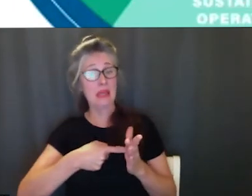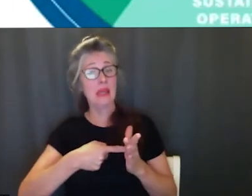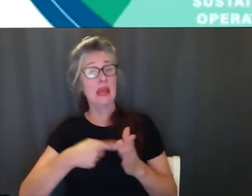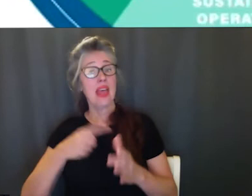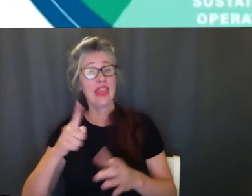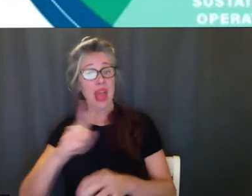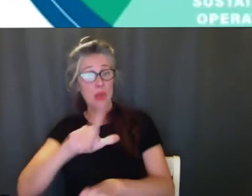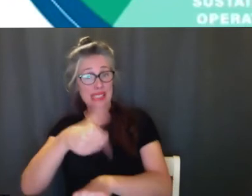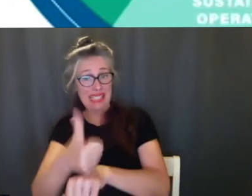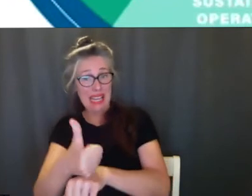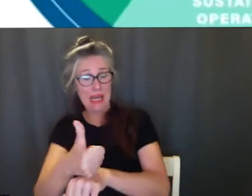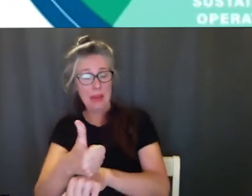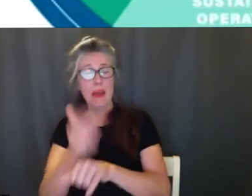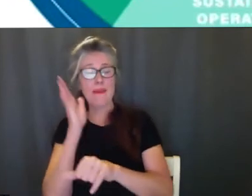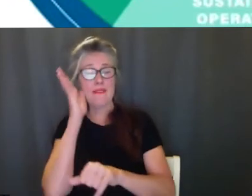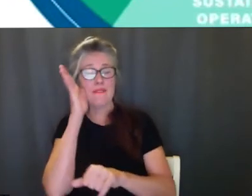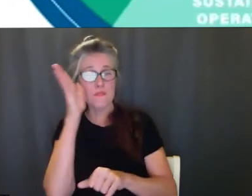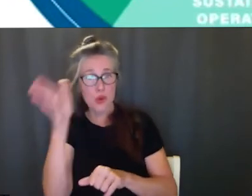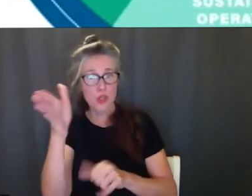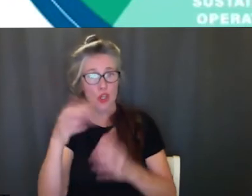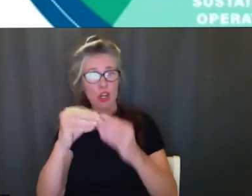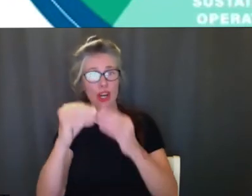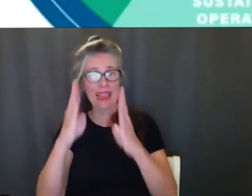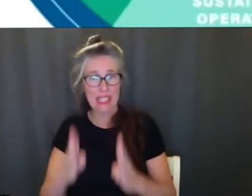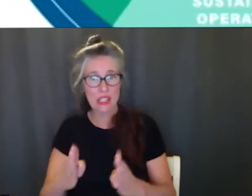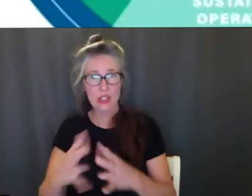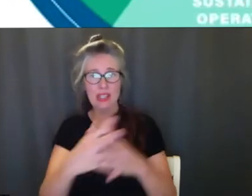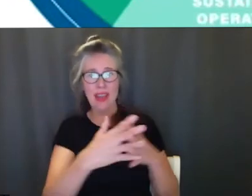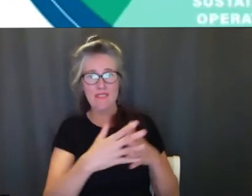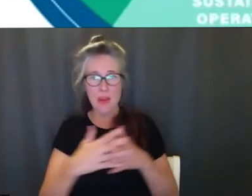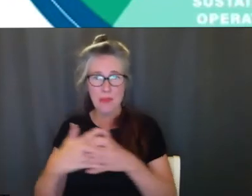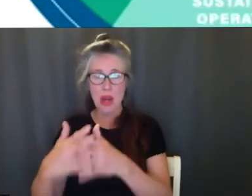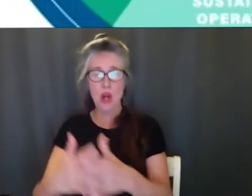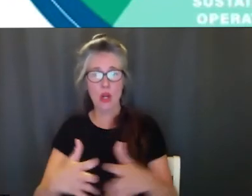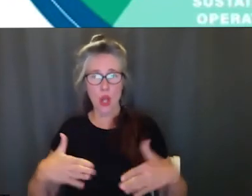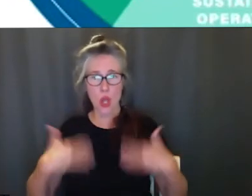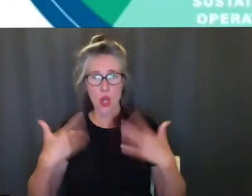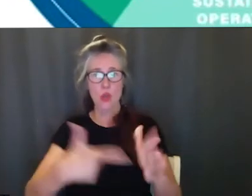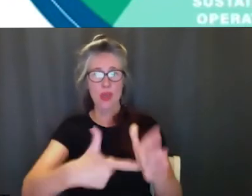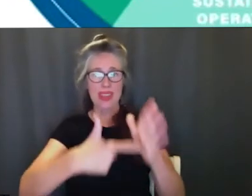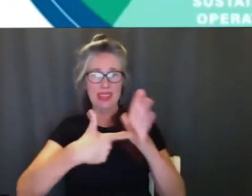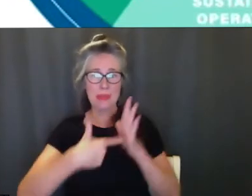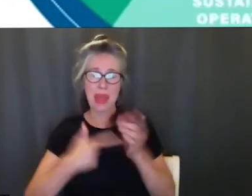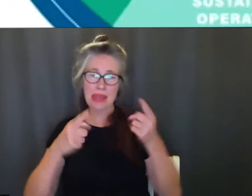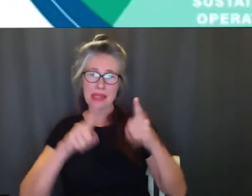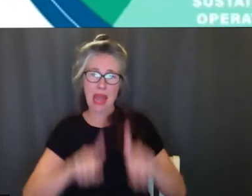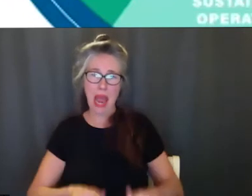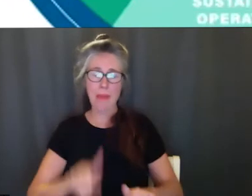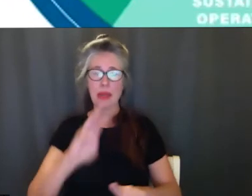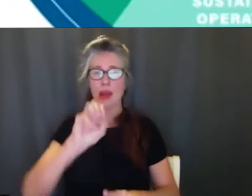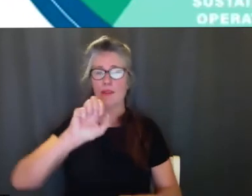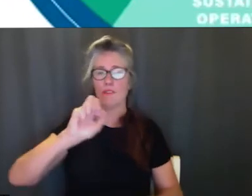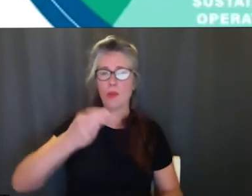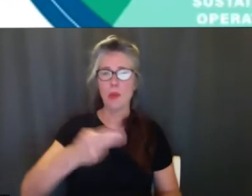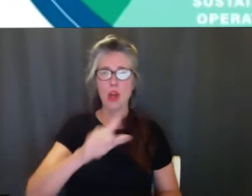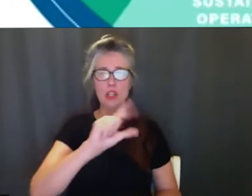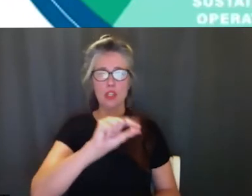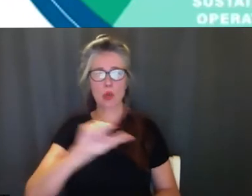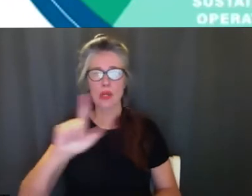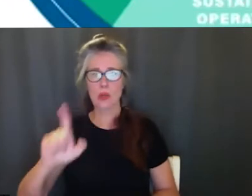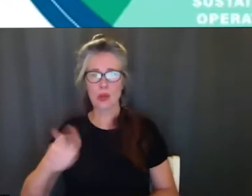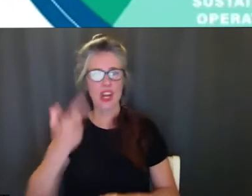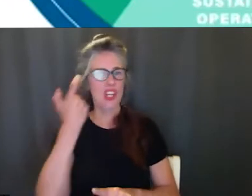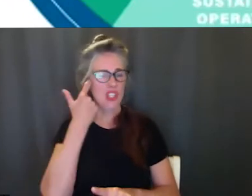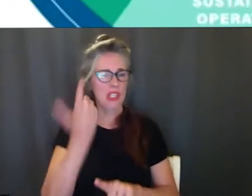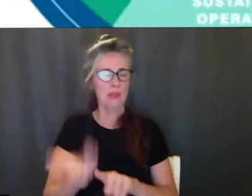this March, right before our spring break. But that was not the only community voice that we heard around this topic. We have heard from parents